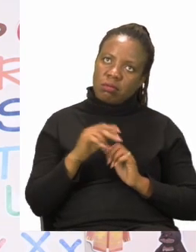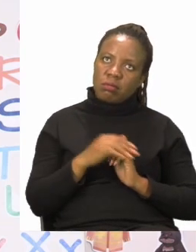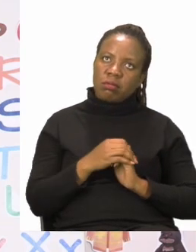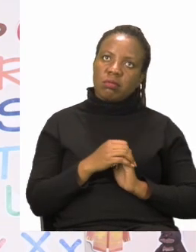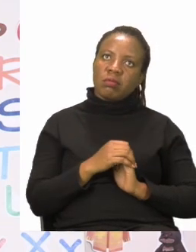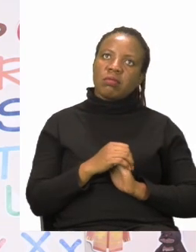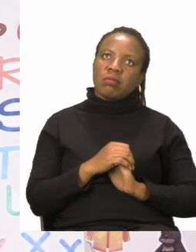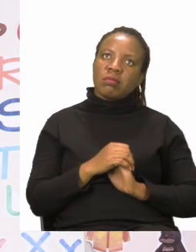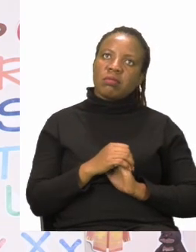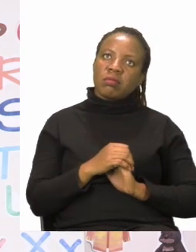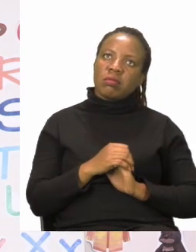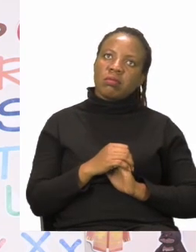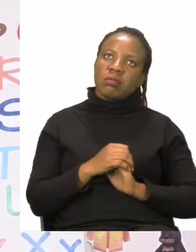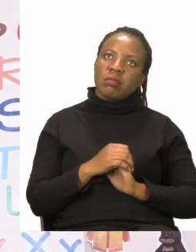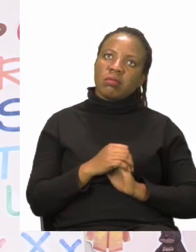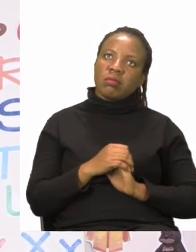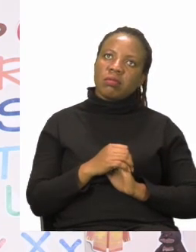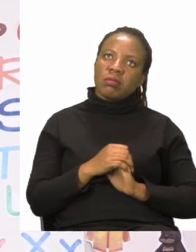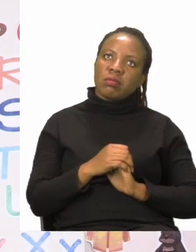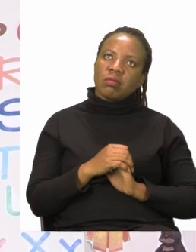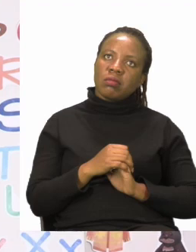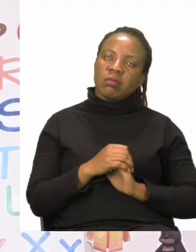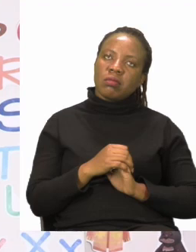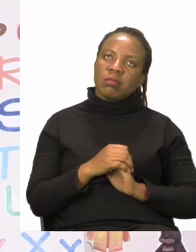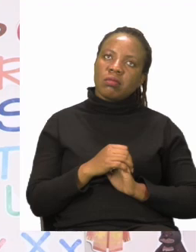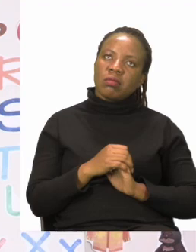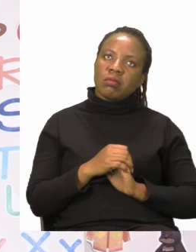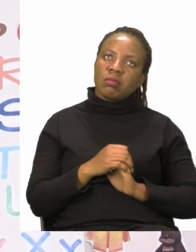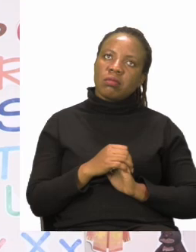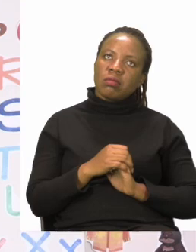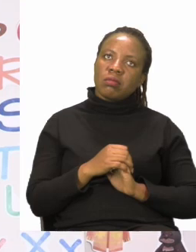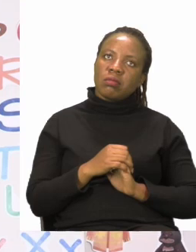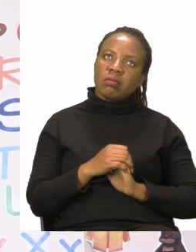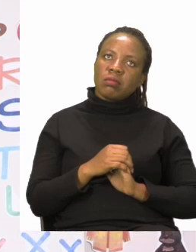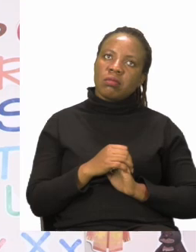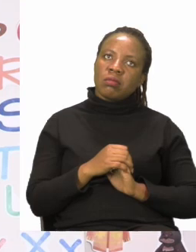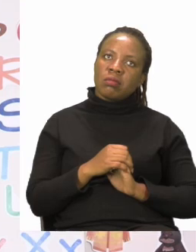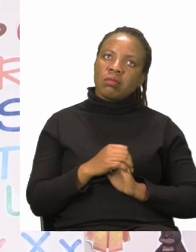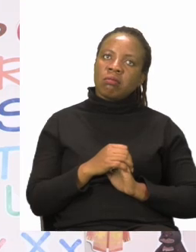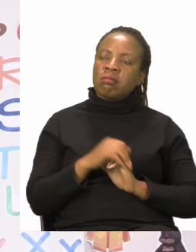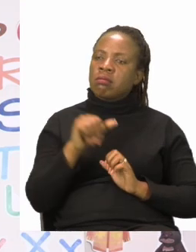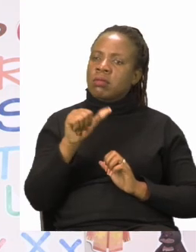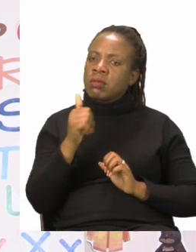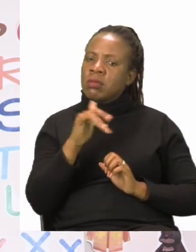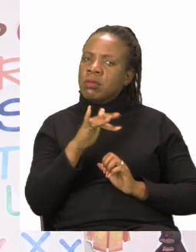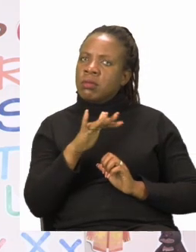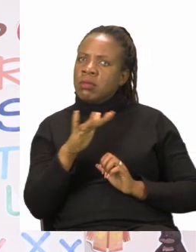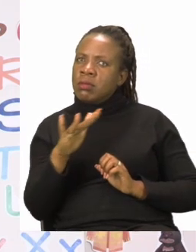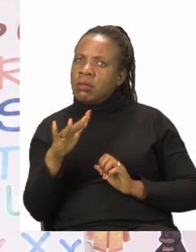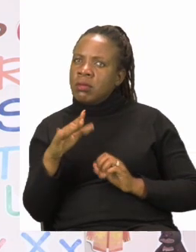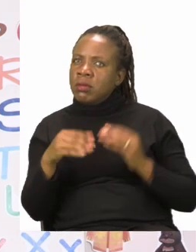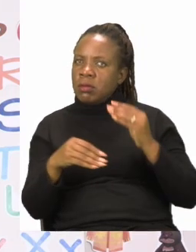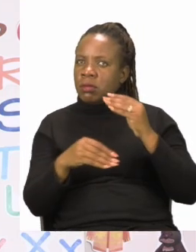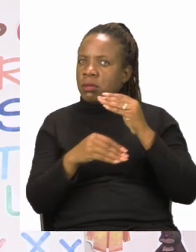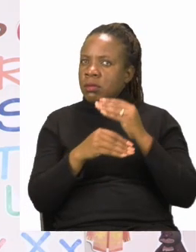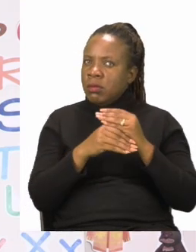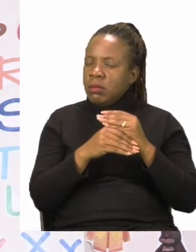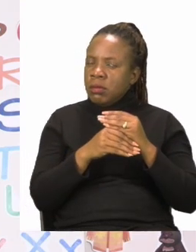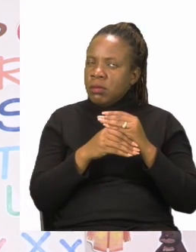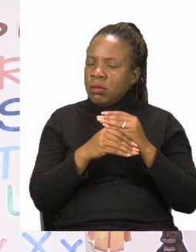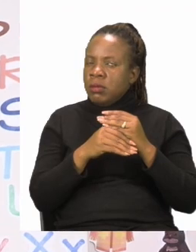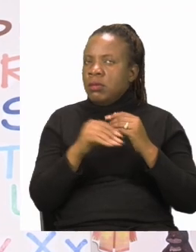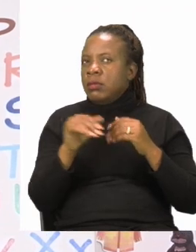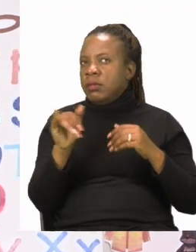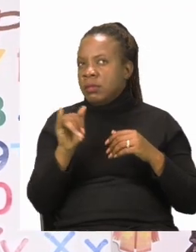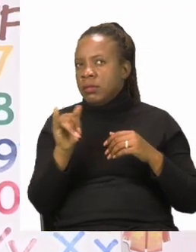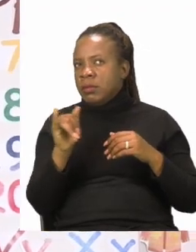here. So we write that down. What other letters do we need to spell the word shapes?